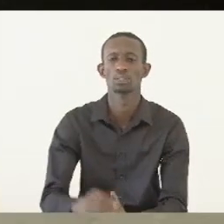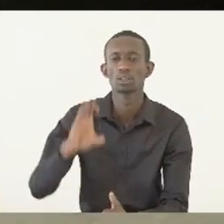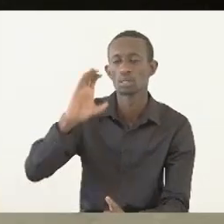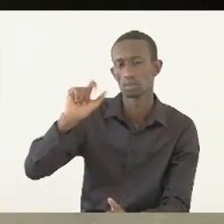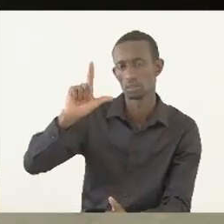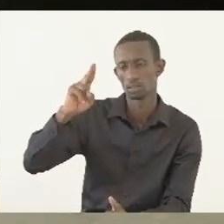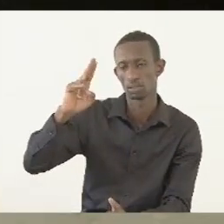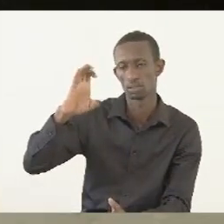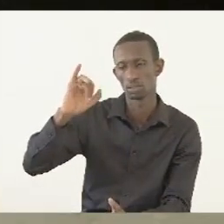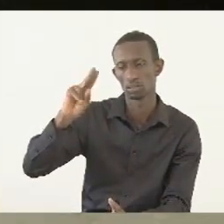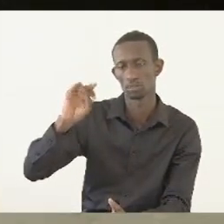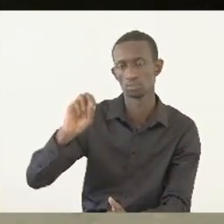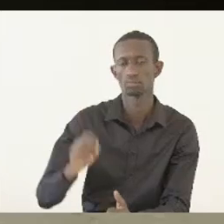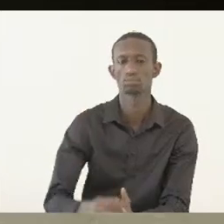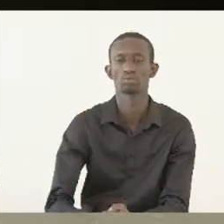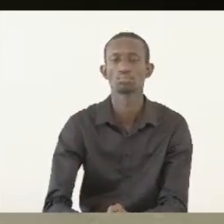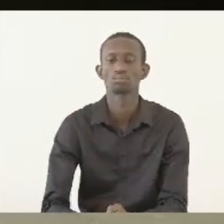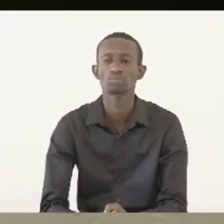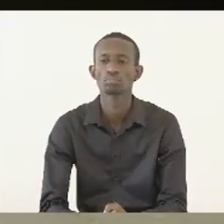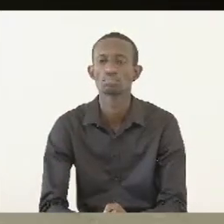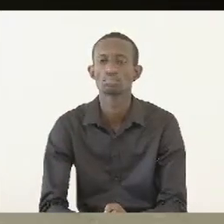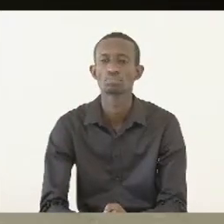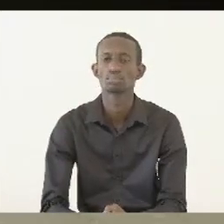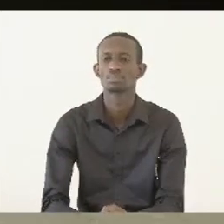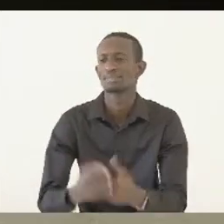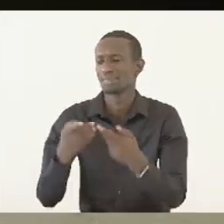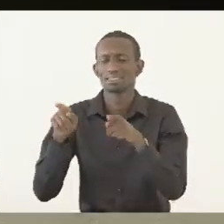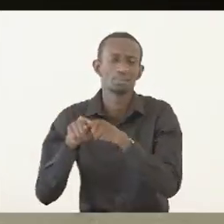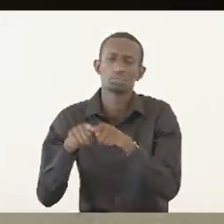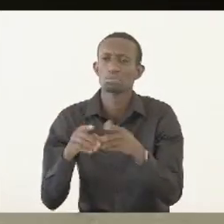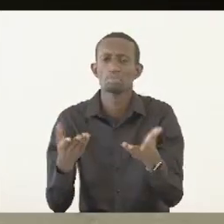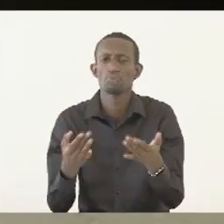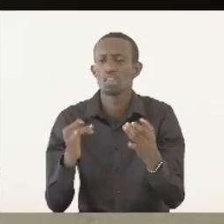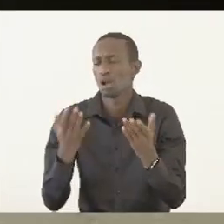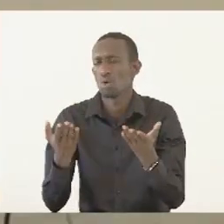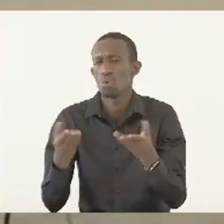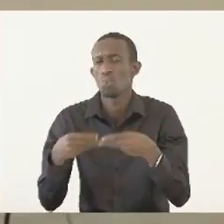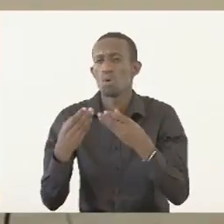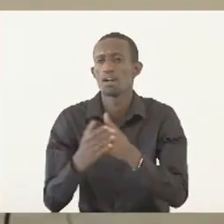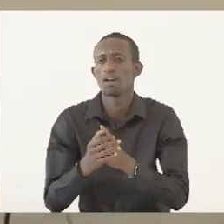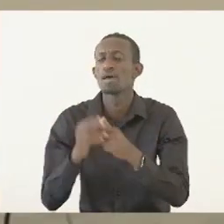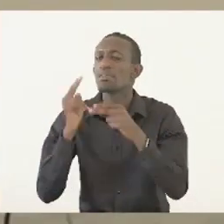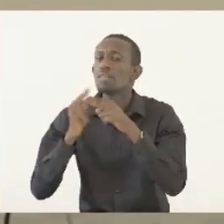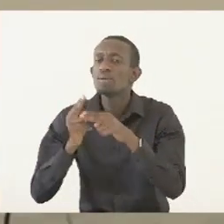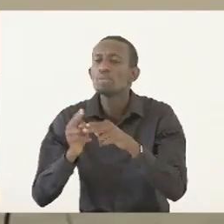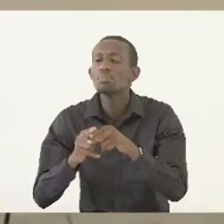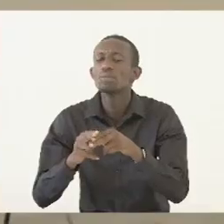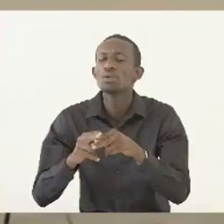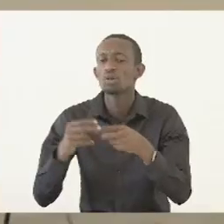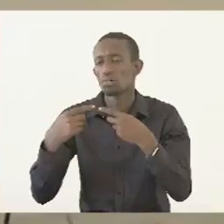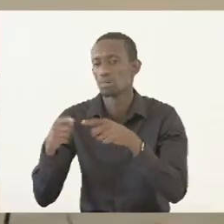Calcium, and it is the same as how we can derive the name of various